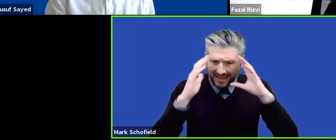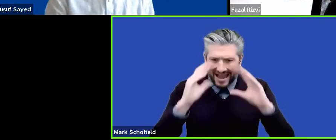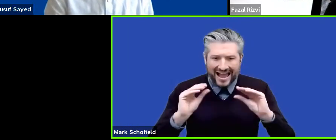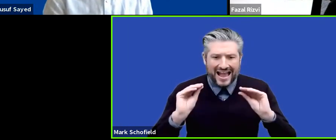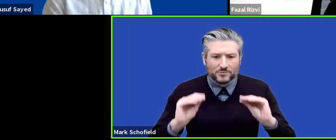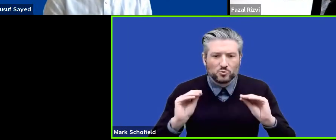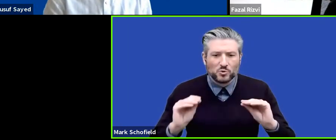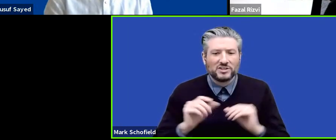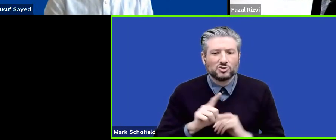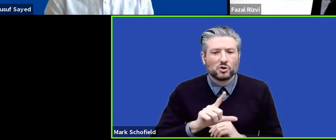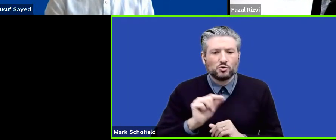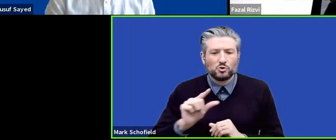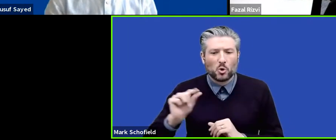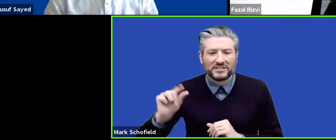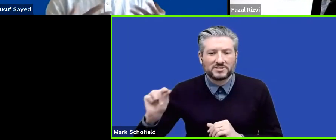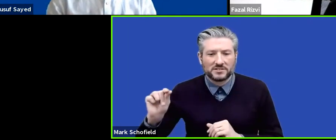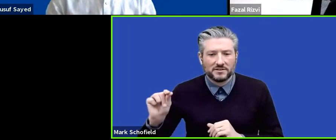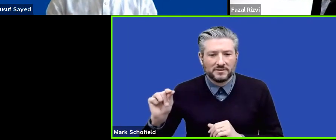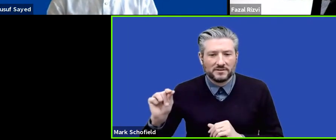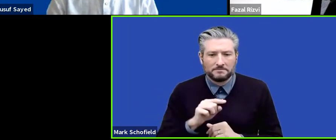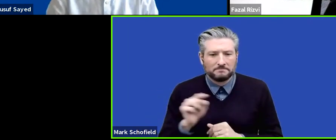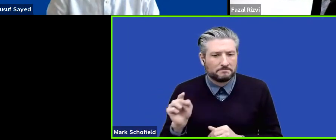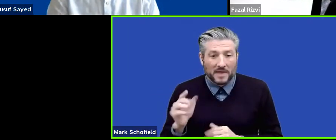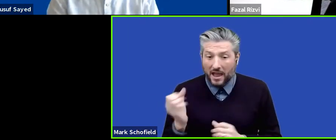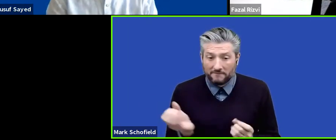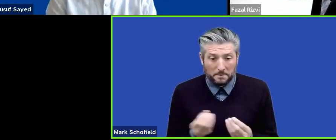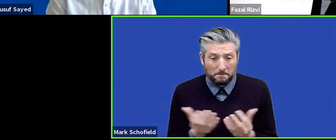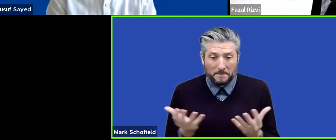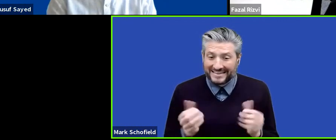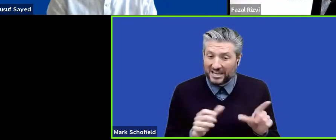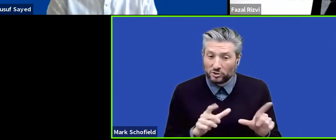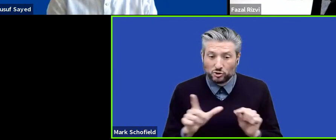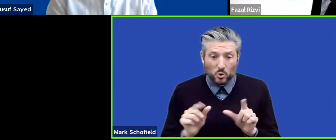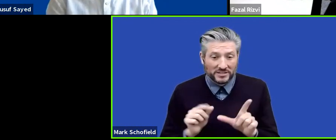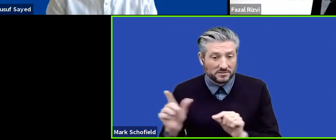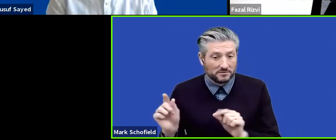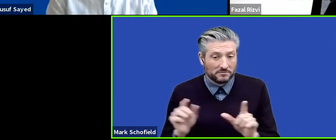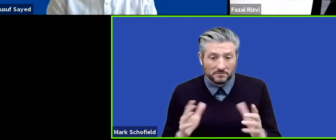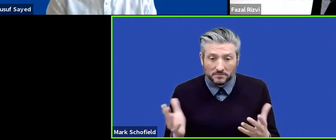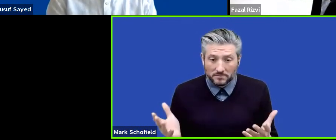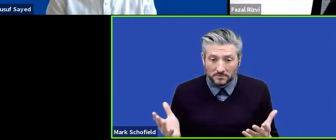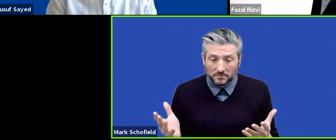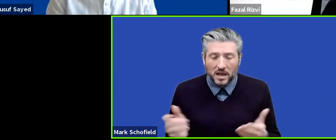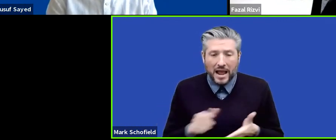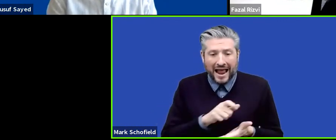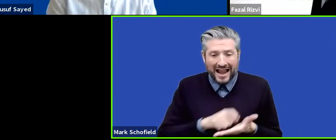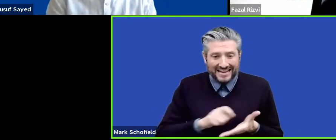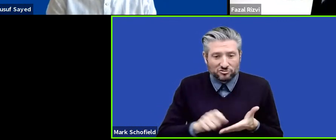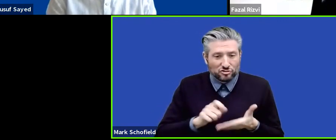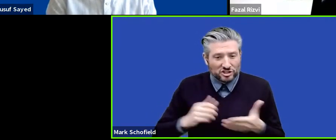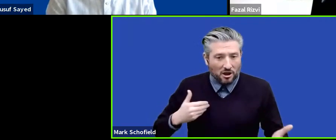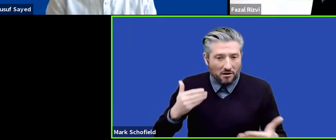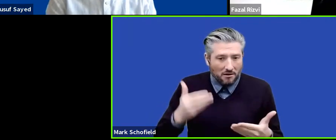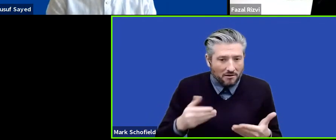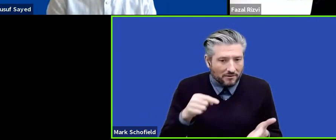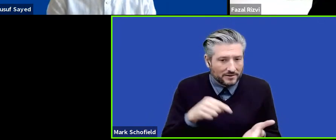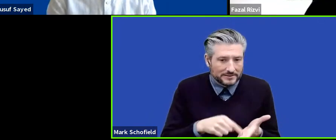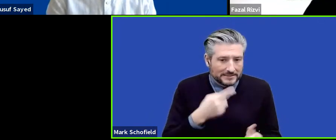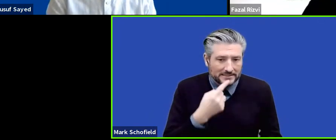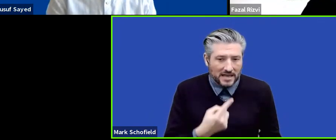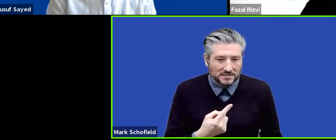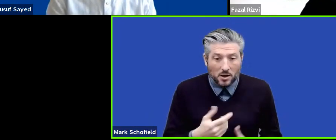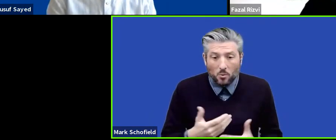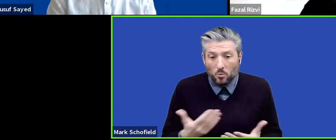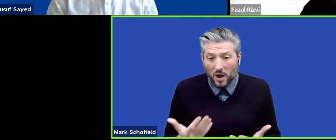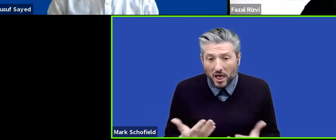in many senses, all the choices and all the literature tells us that whichever way we look at it, the choices